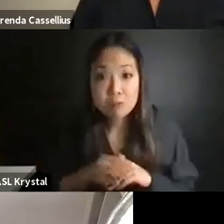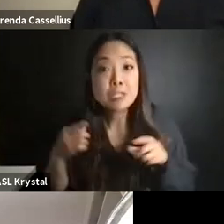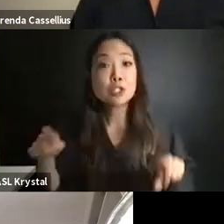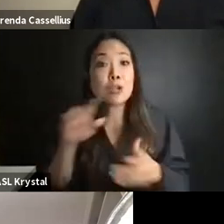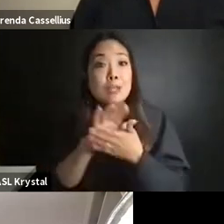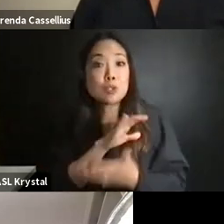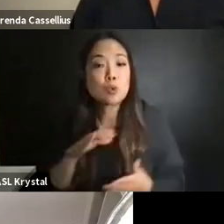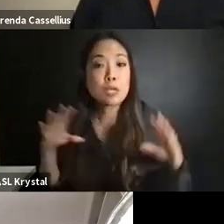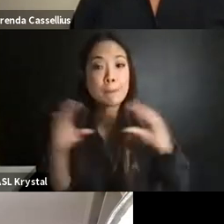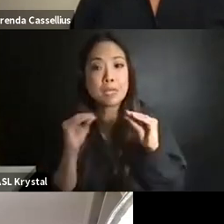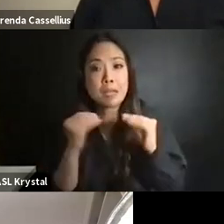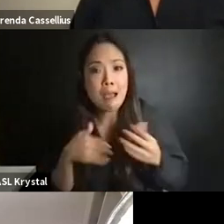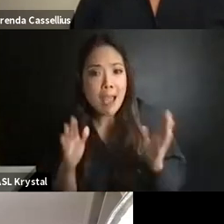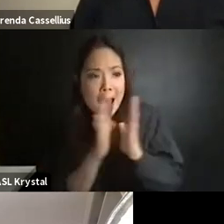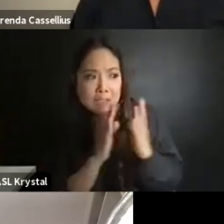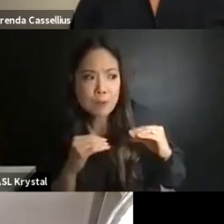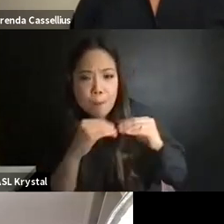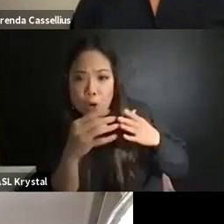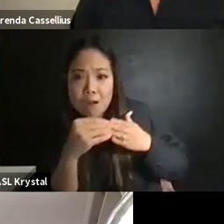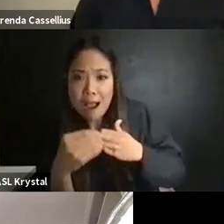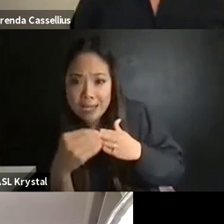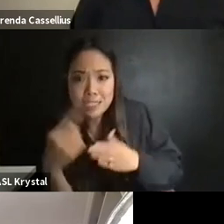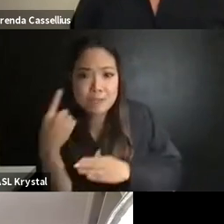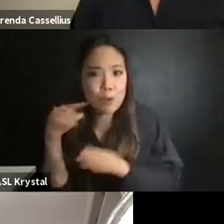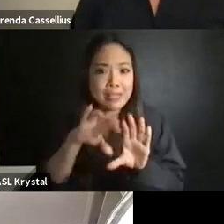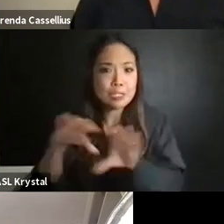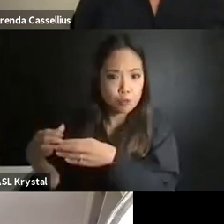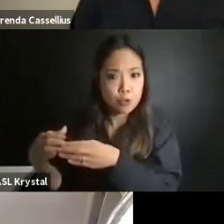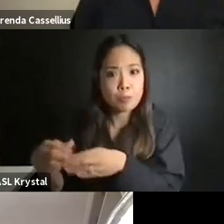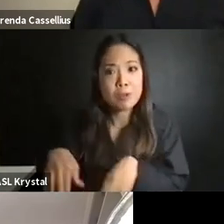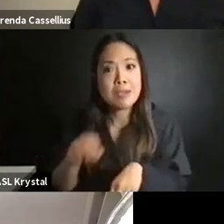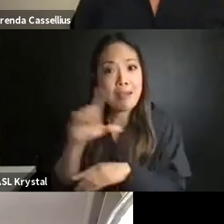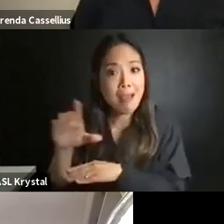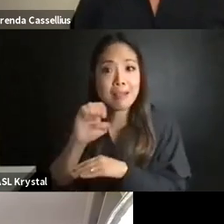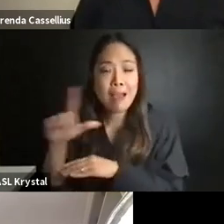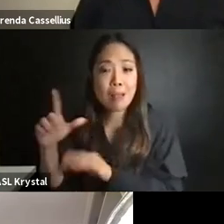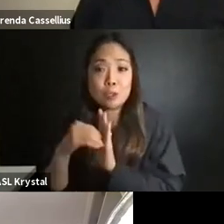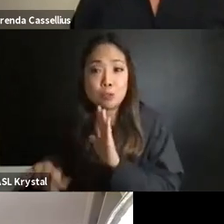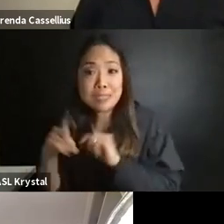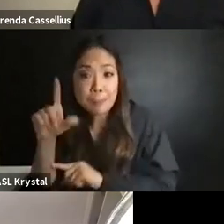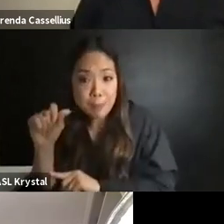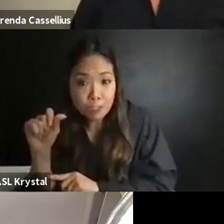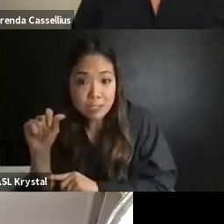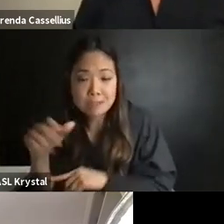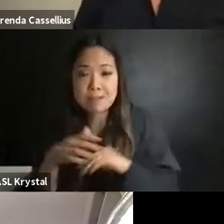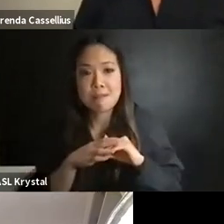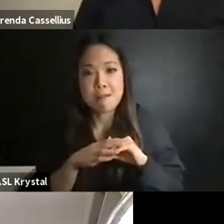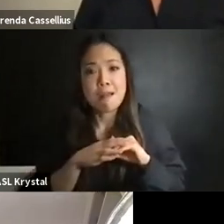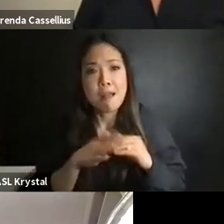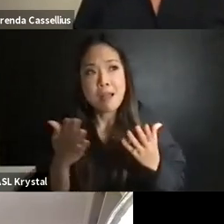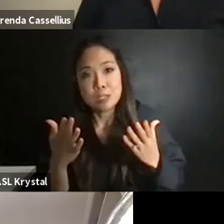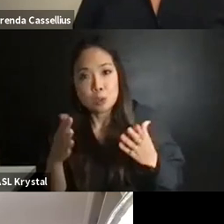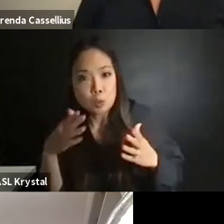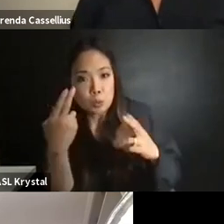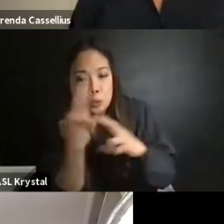innovative programming for english learners and english learners with disabilities have been sent to school leaders for the use of the 50 million